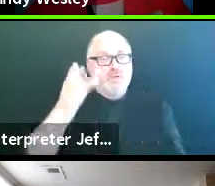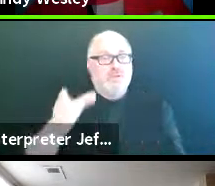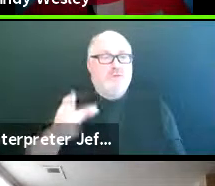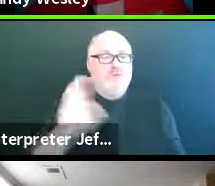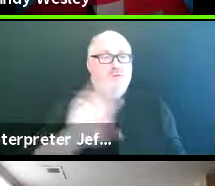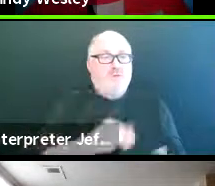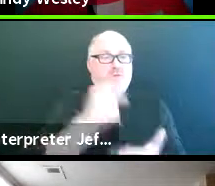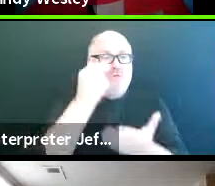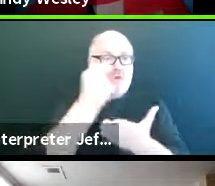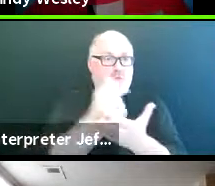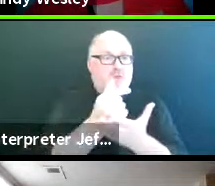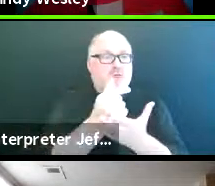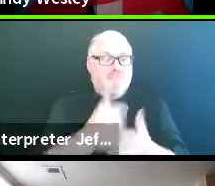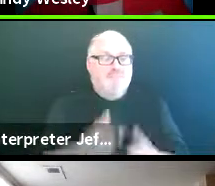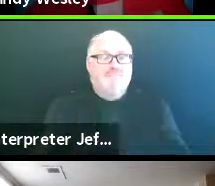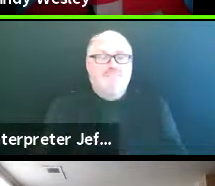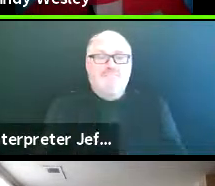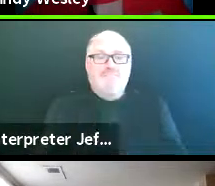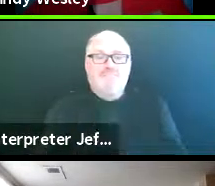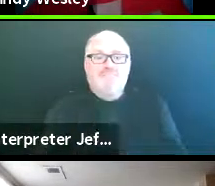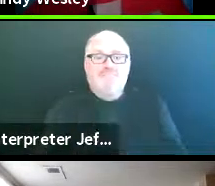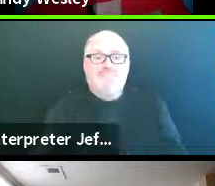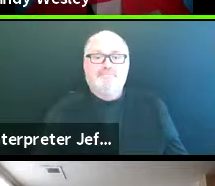commencement ceremonies.